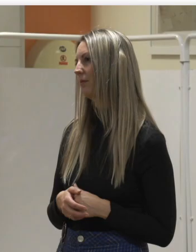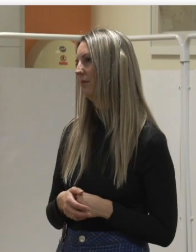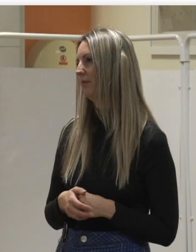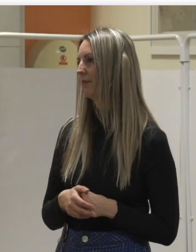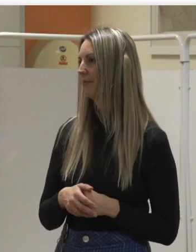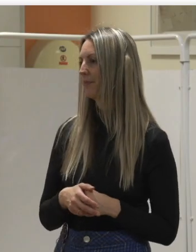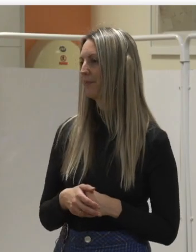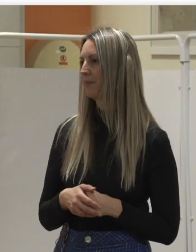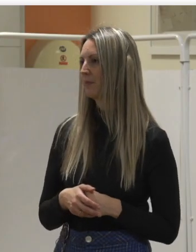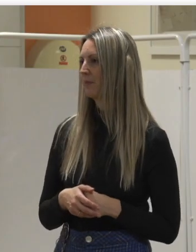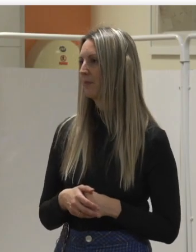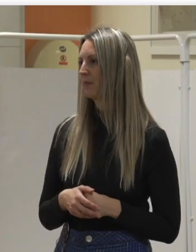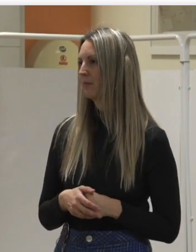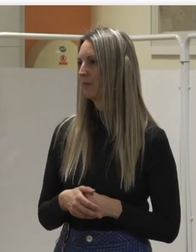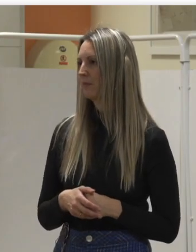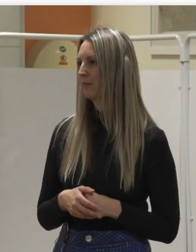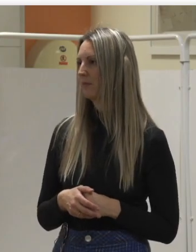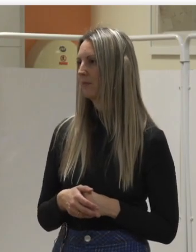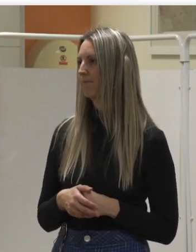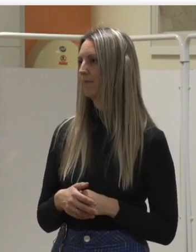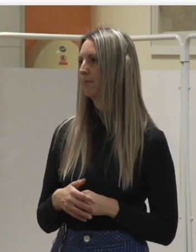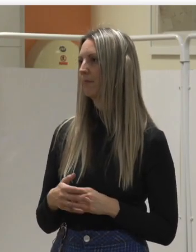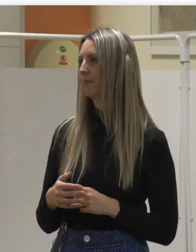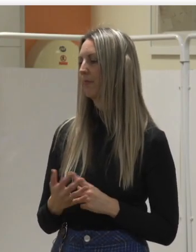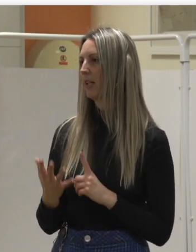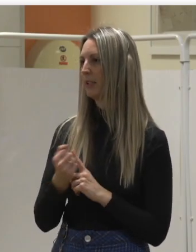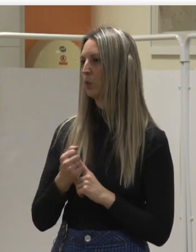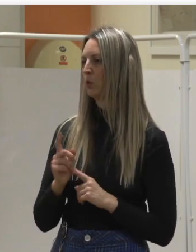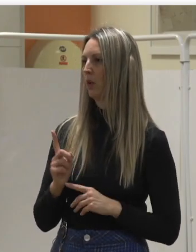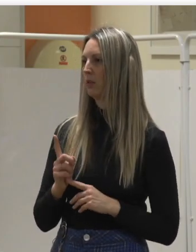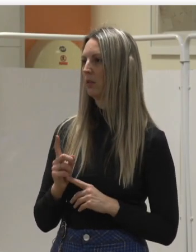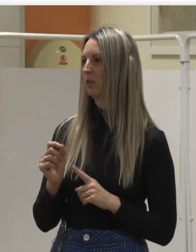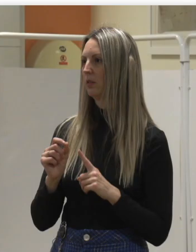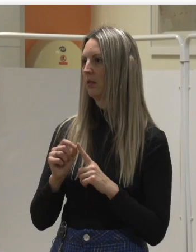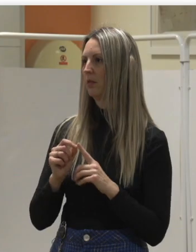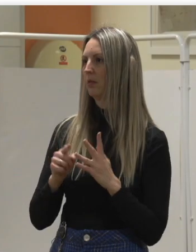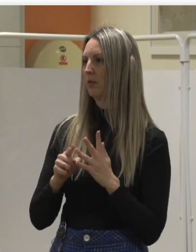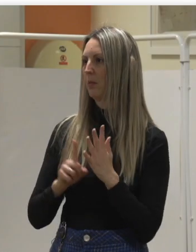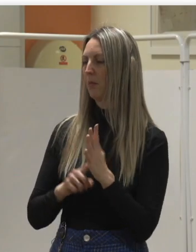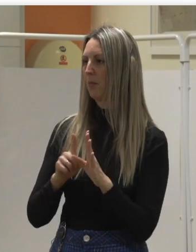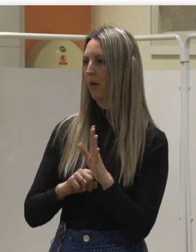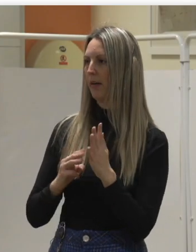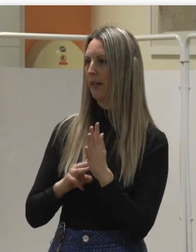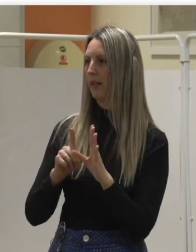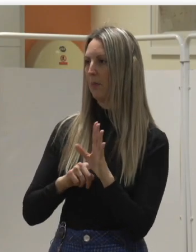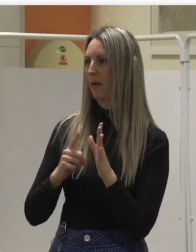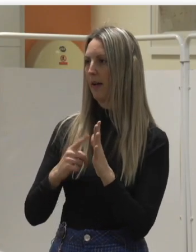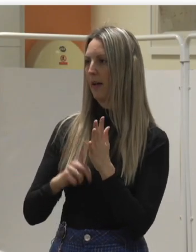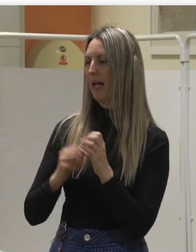Hello. I've been diagnosed with polymyalgia rheumatica. Is that connected with weight loss? I'm losing